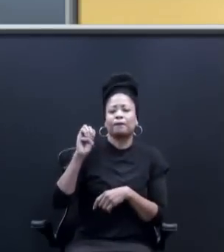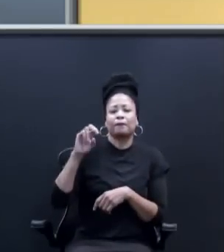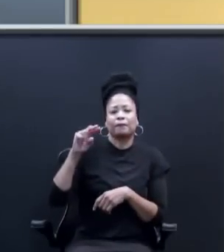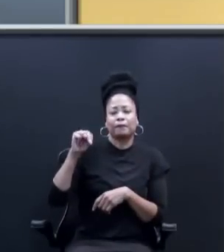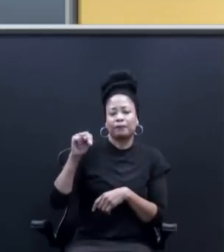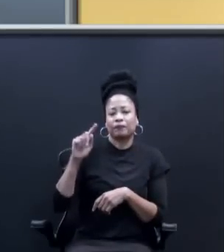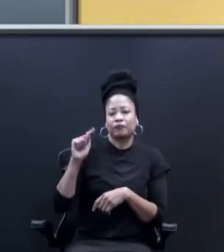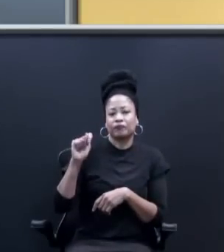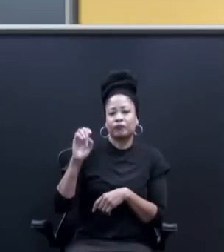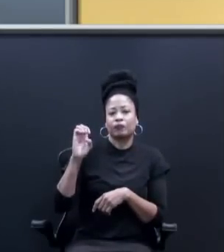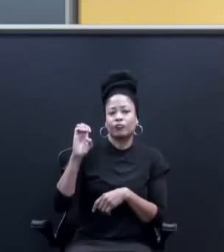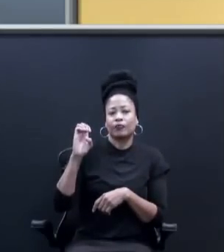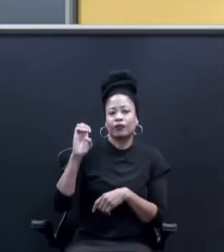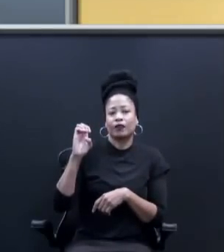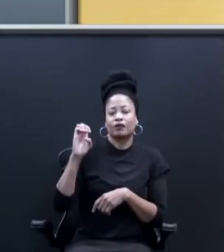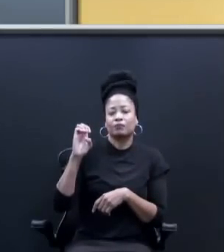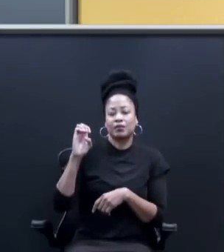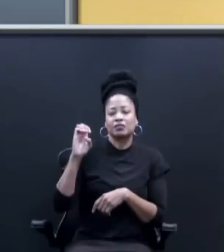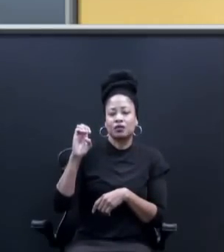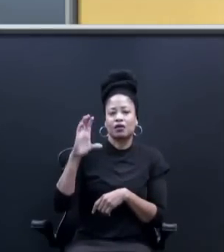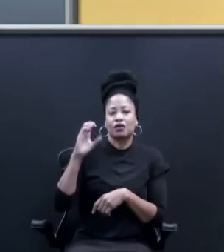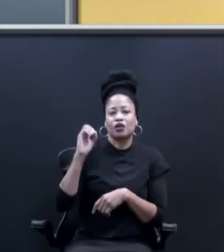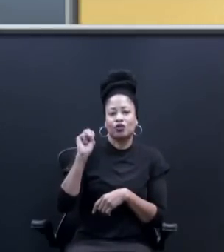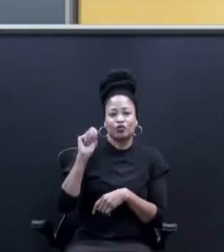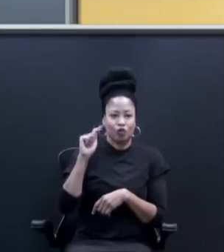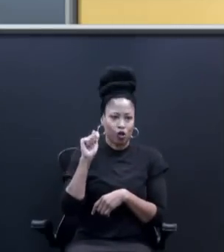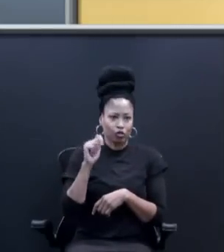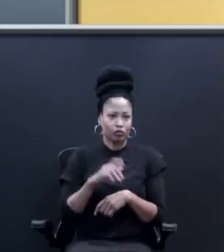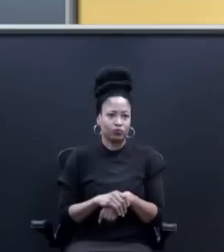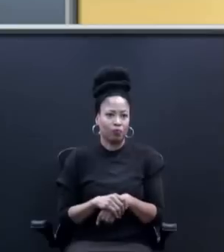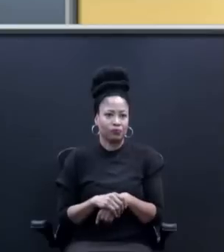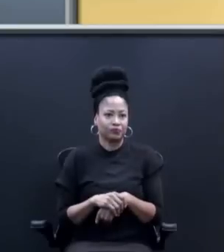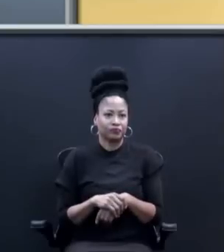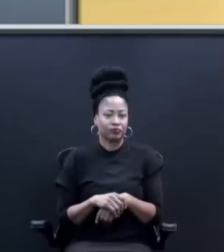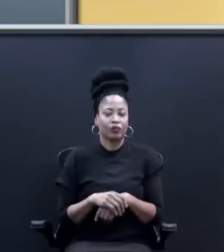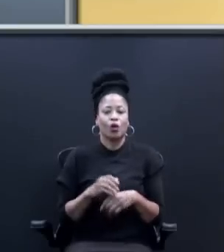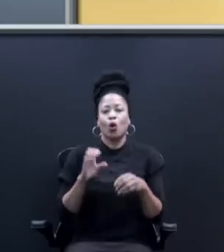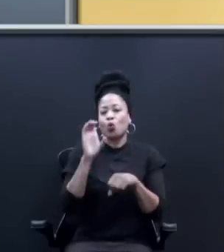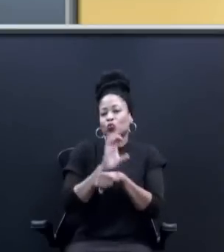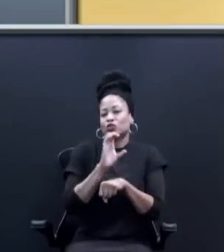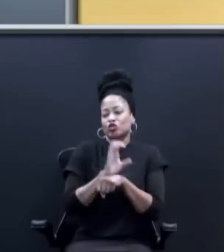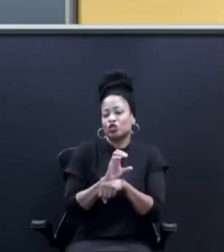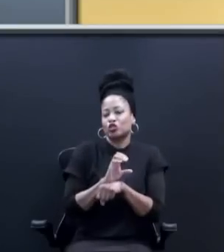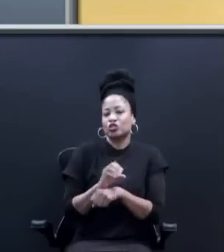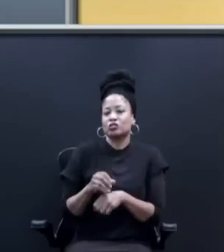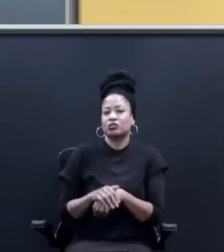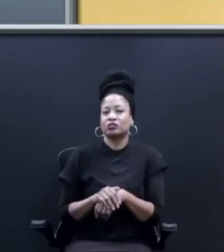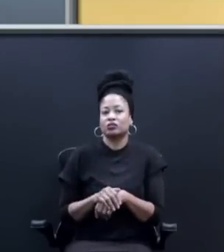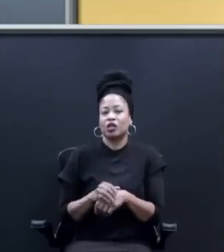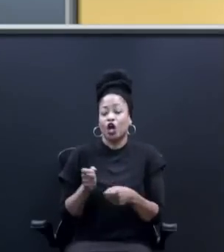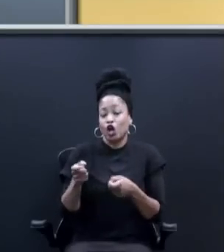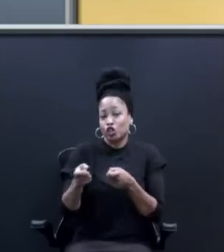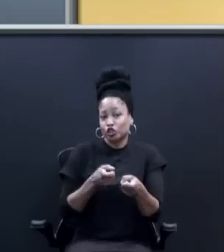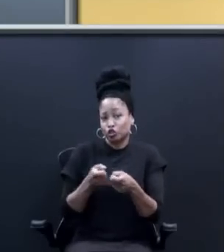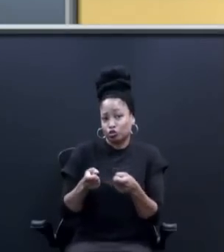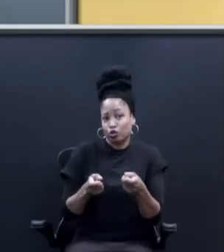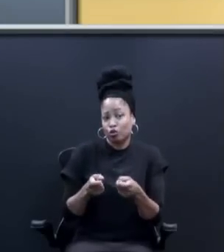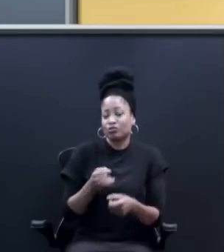took over from Israel. You know that's what they're talking about, don't you? And the buzzword of church